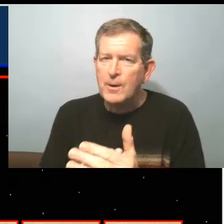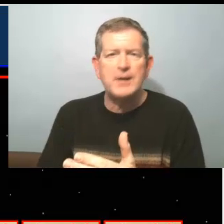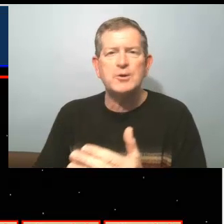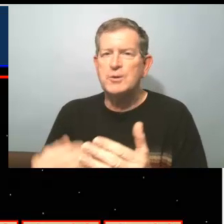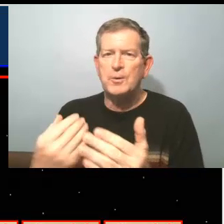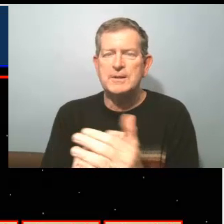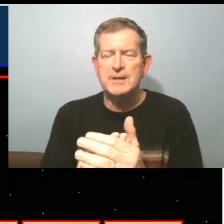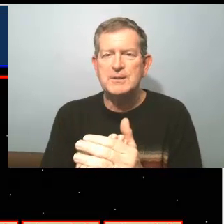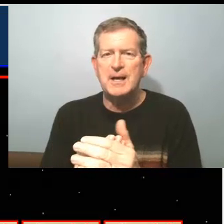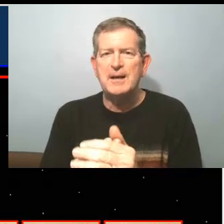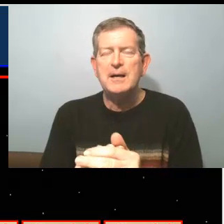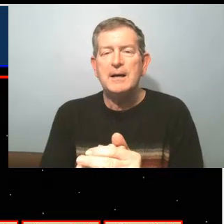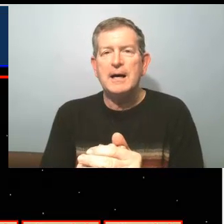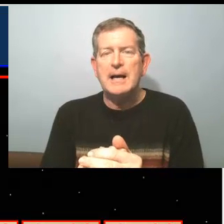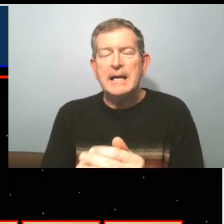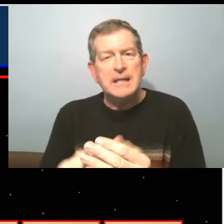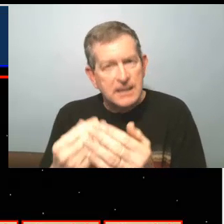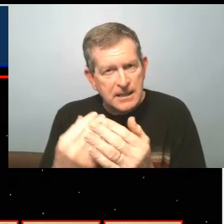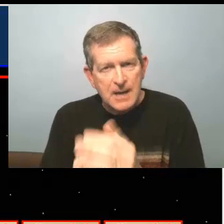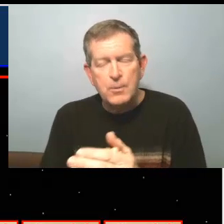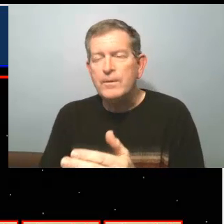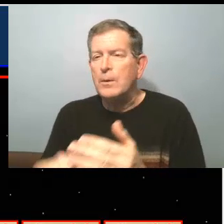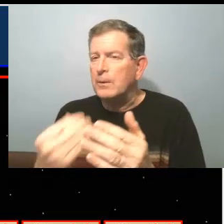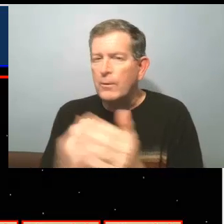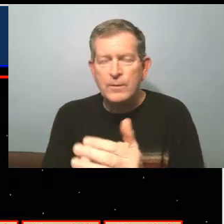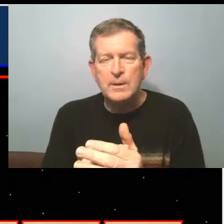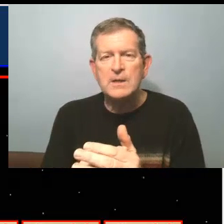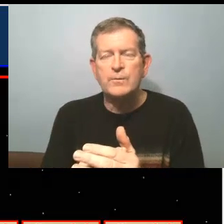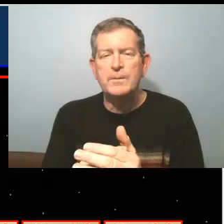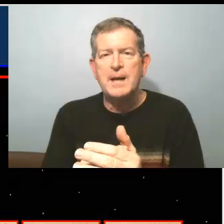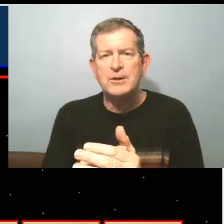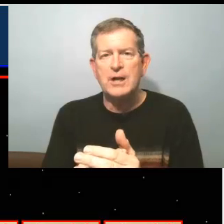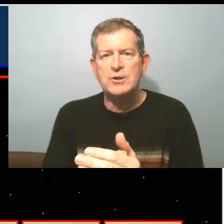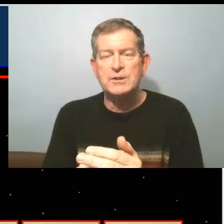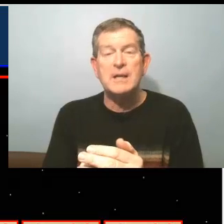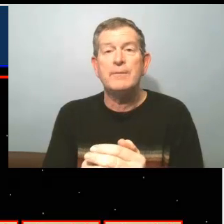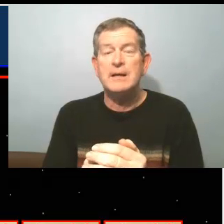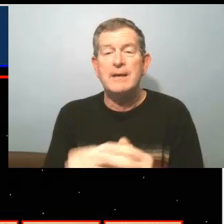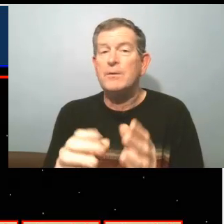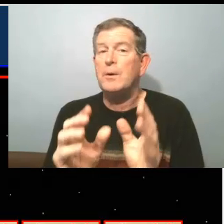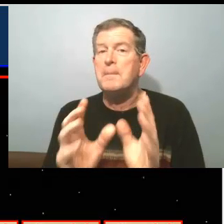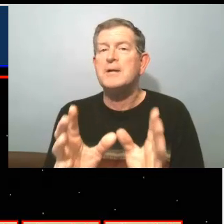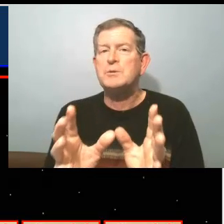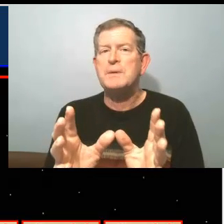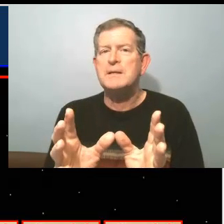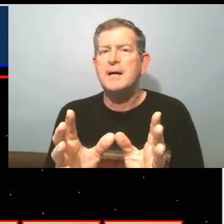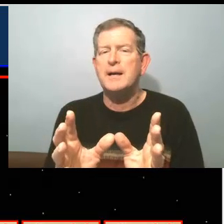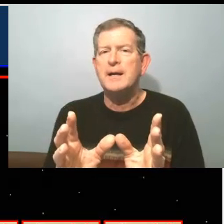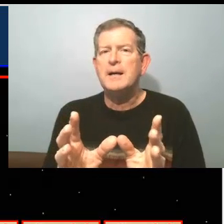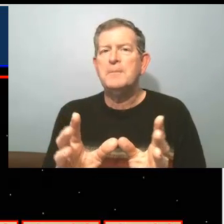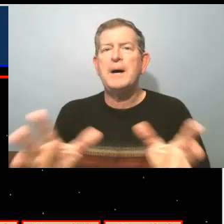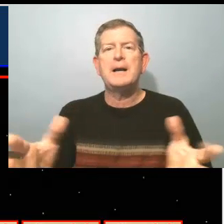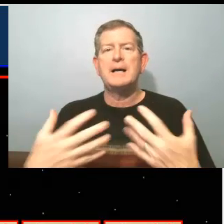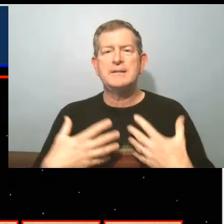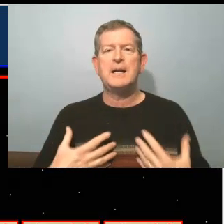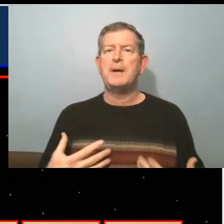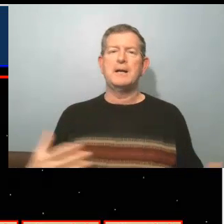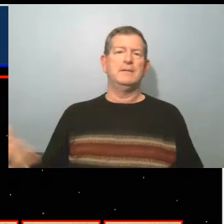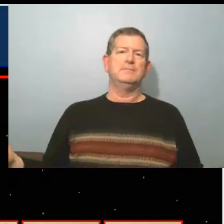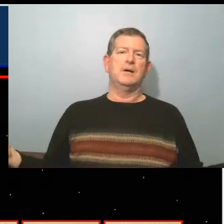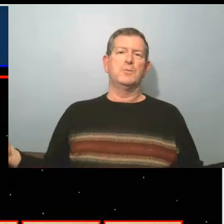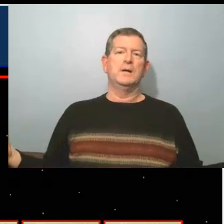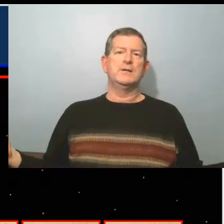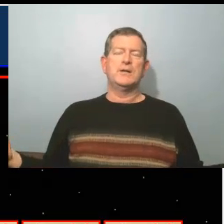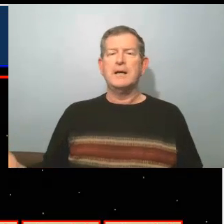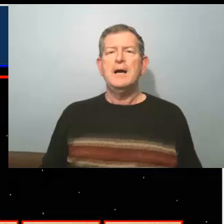nose to the grindstone, as they say, and to keep reviewing these verb conjugations, even though it must be done. But I said I'm